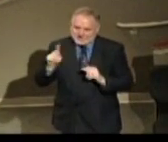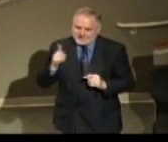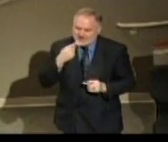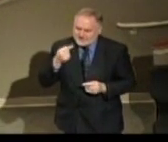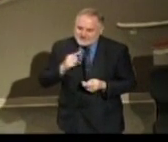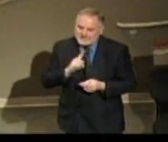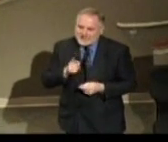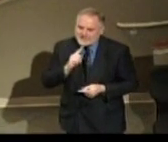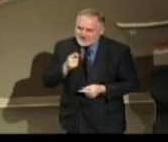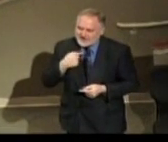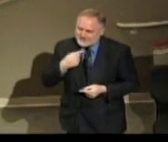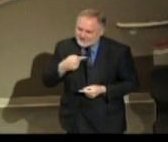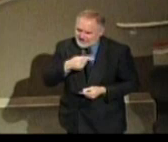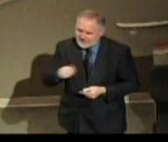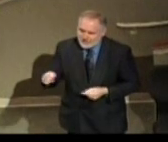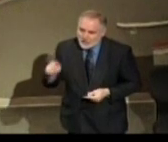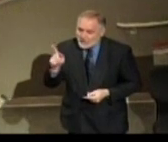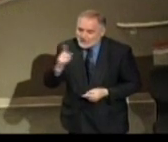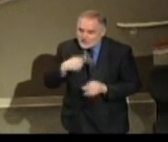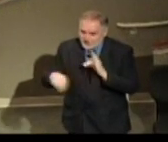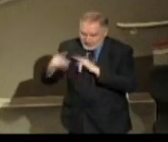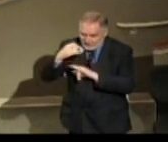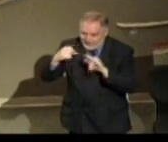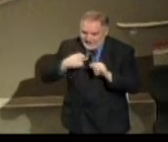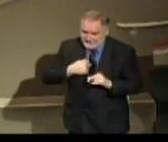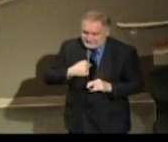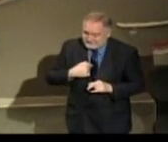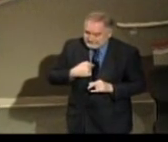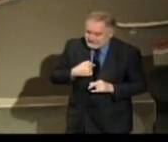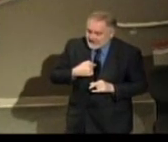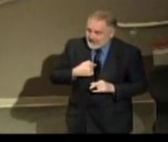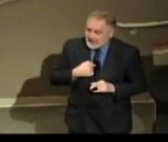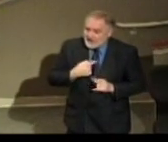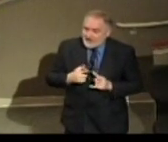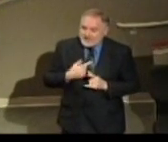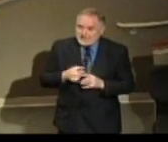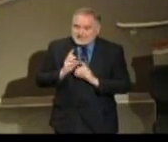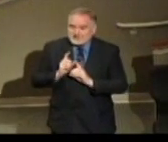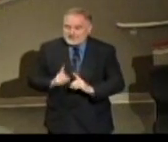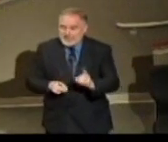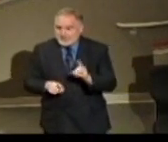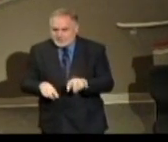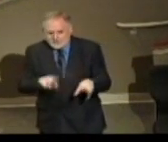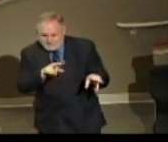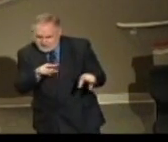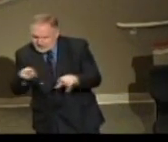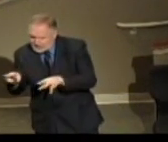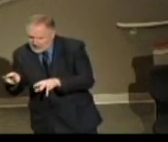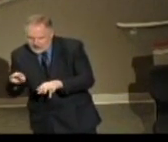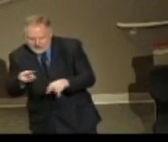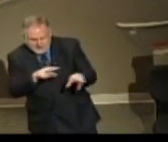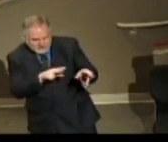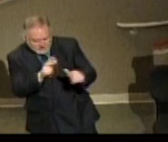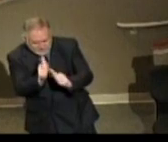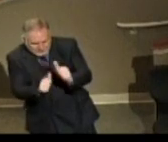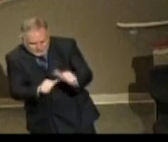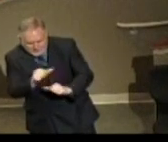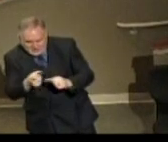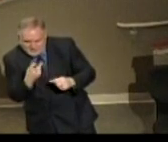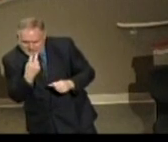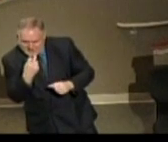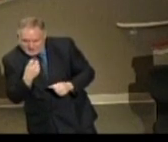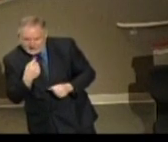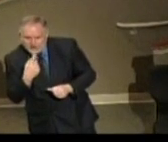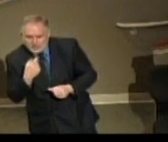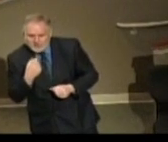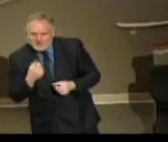verily, verily, I say unto you that one of you shall betray me. Then the disciples looked one on another, doubting of